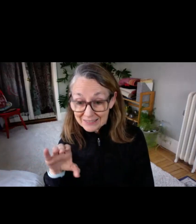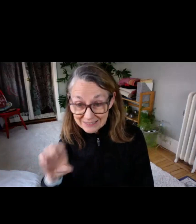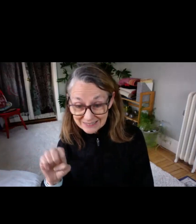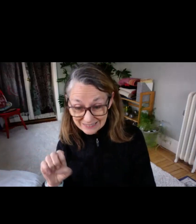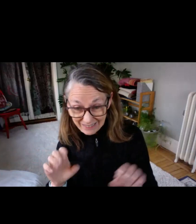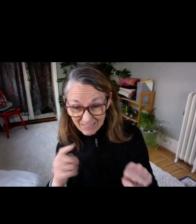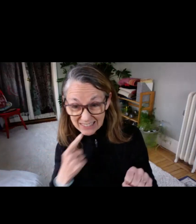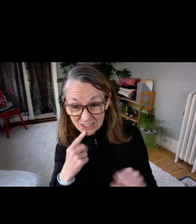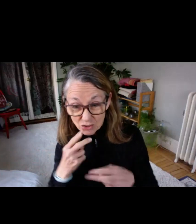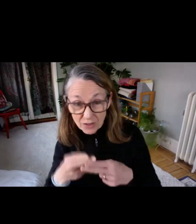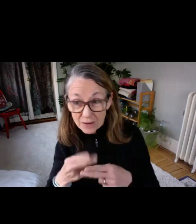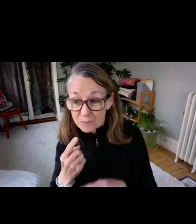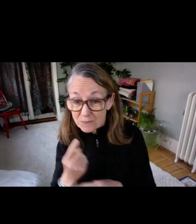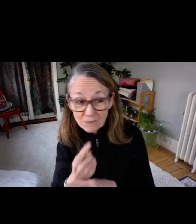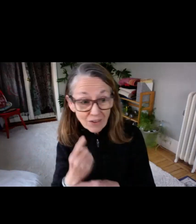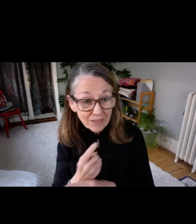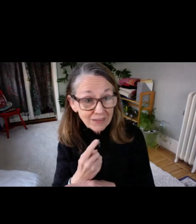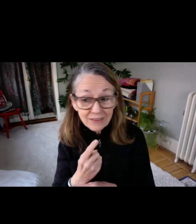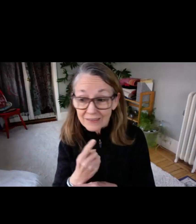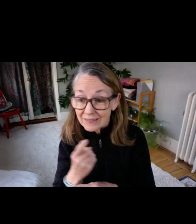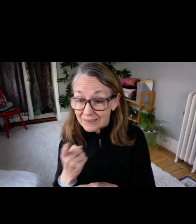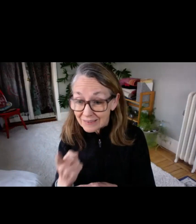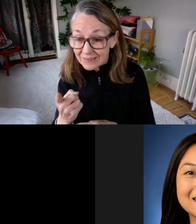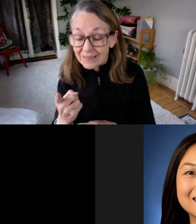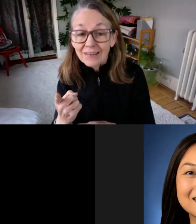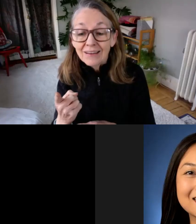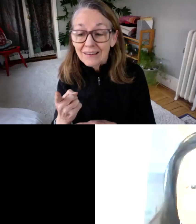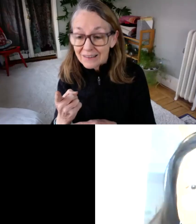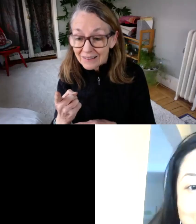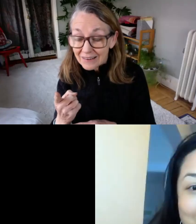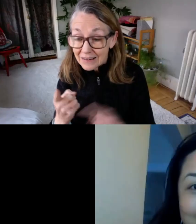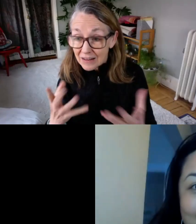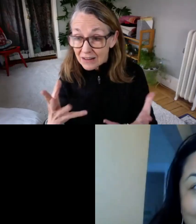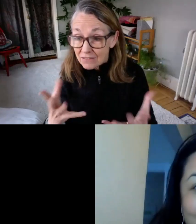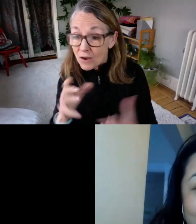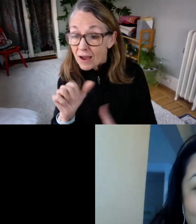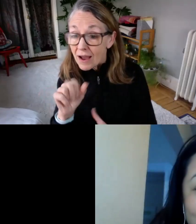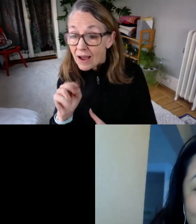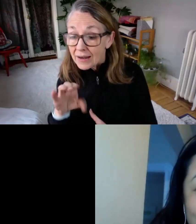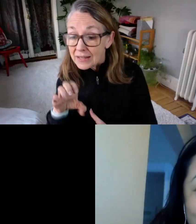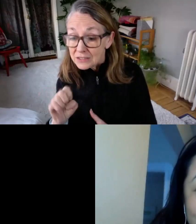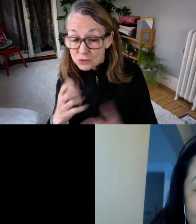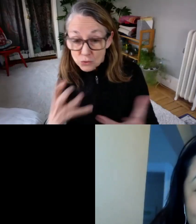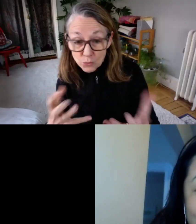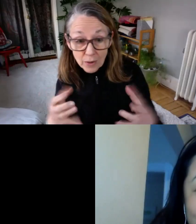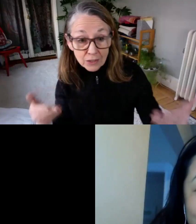correctly. I can start with Anise, if you want to quickly just introduce yourself.